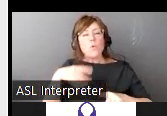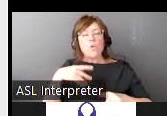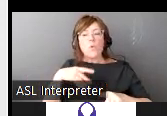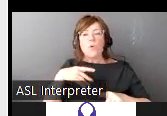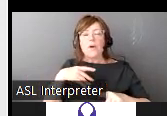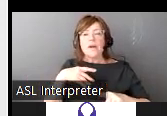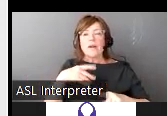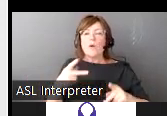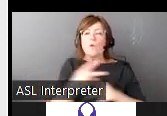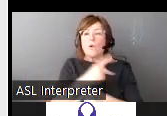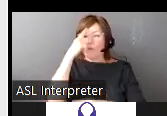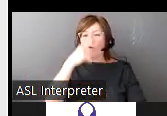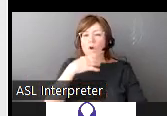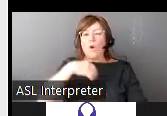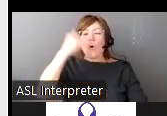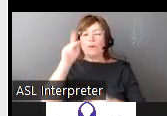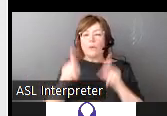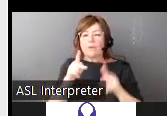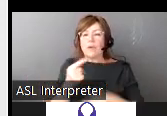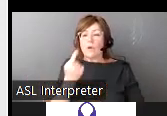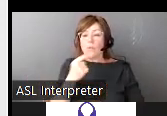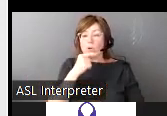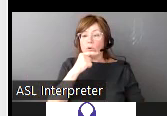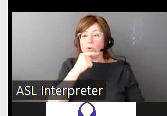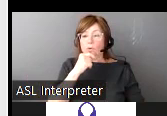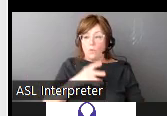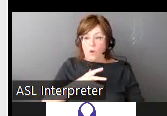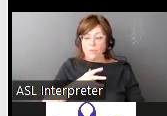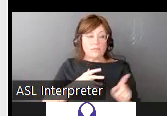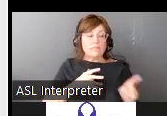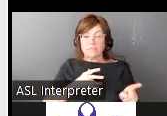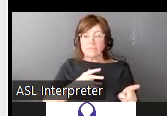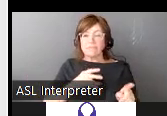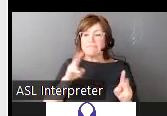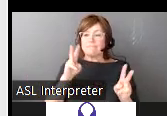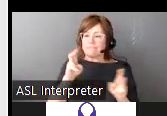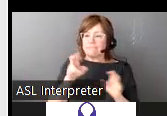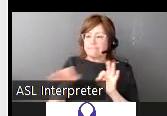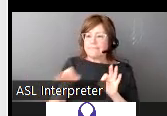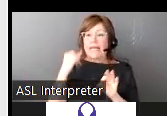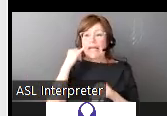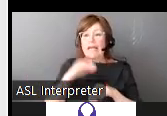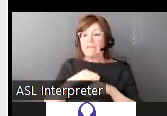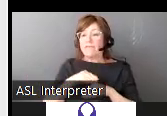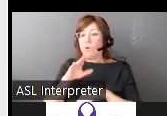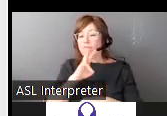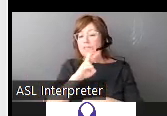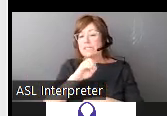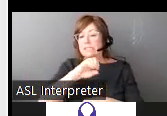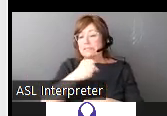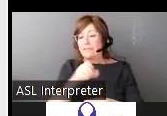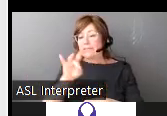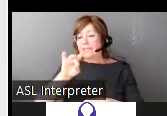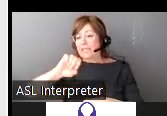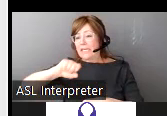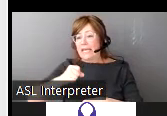are older in age. As one older woman points out, quote, when you are in your 70s or 80s, everything starts